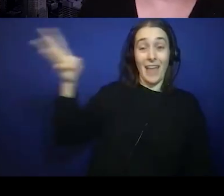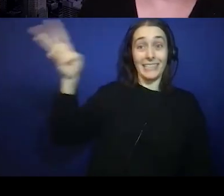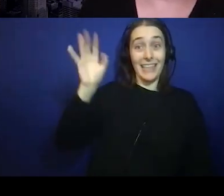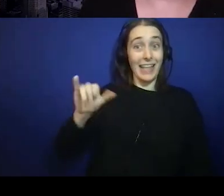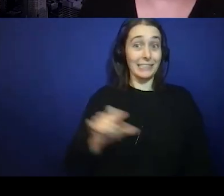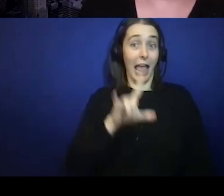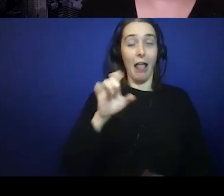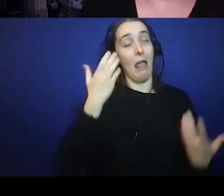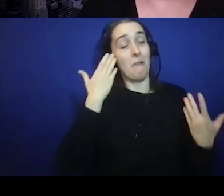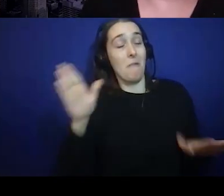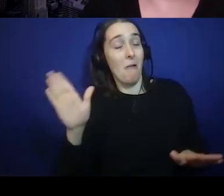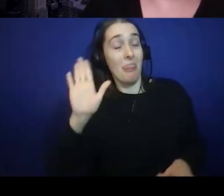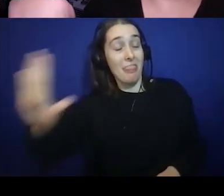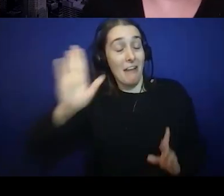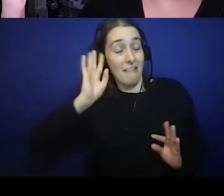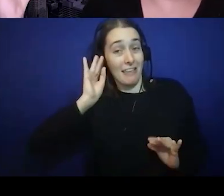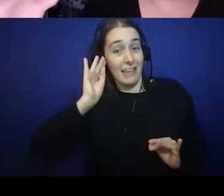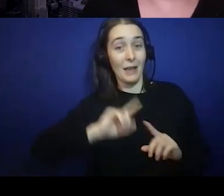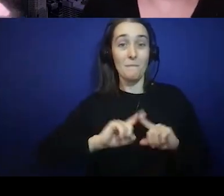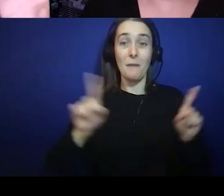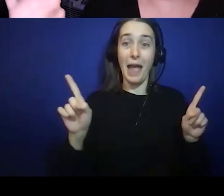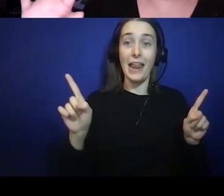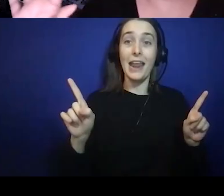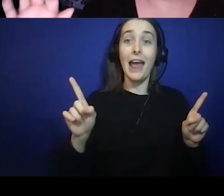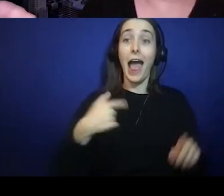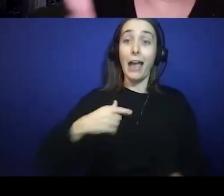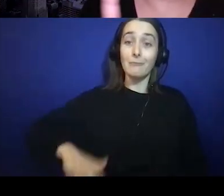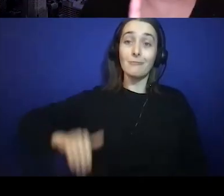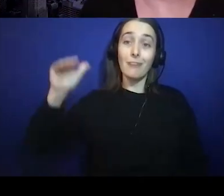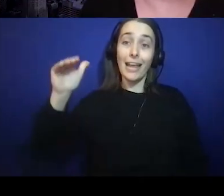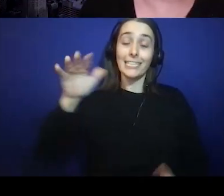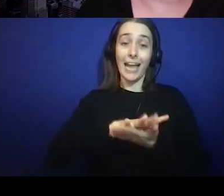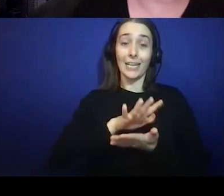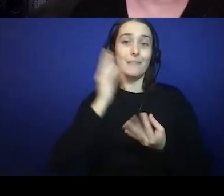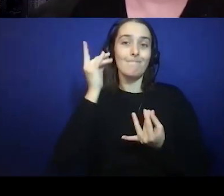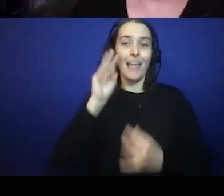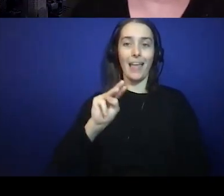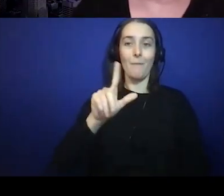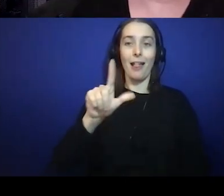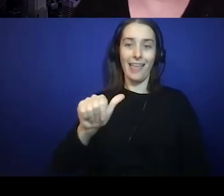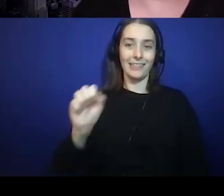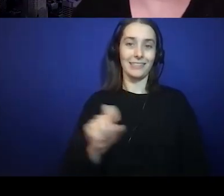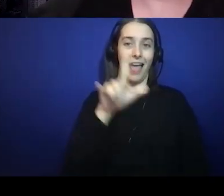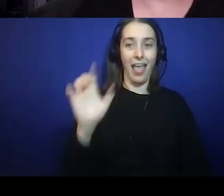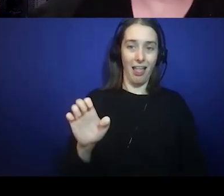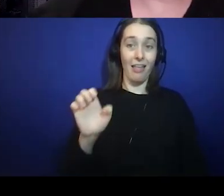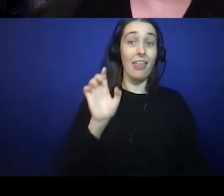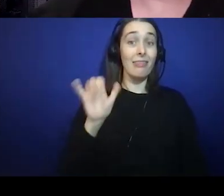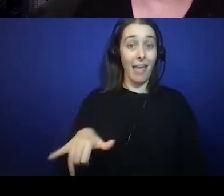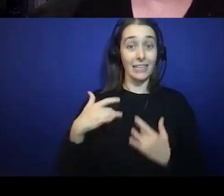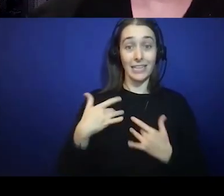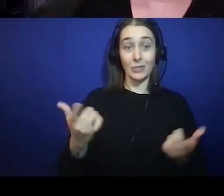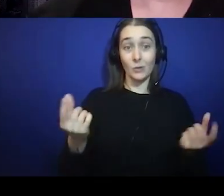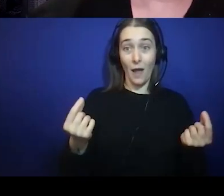is interesting is I was raised up academically thinking about MLA style, and that also tends to put the page number at